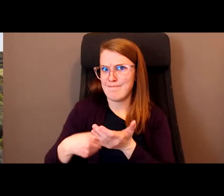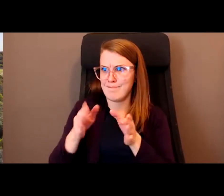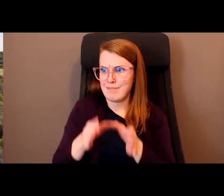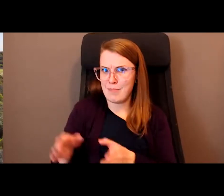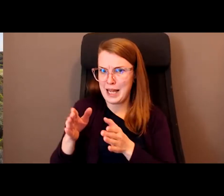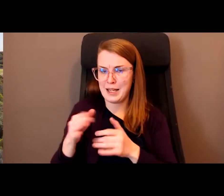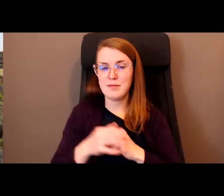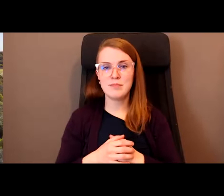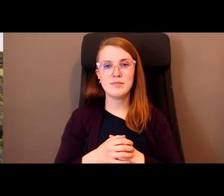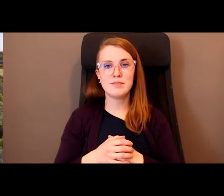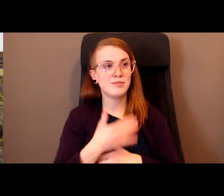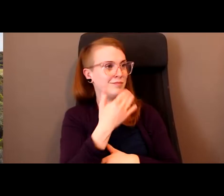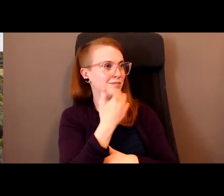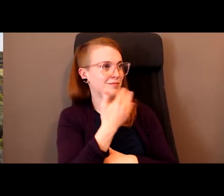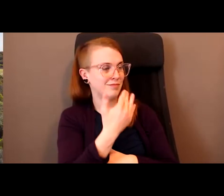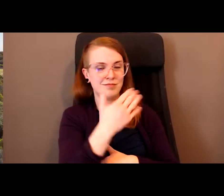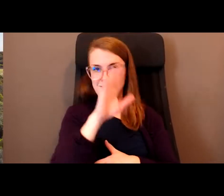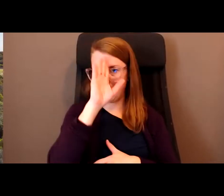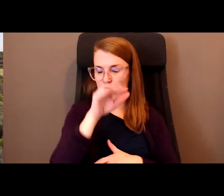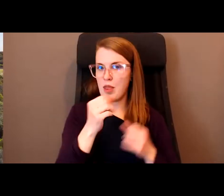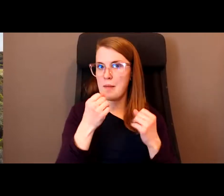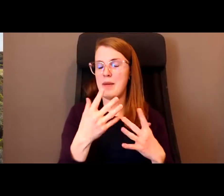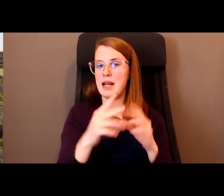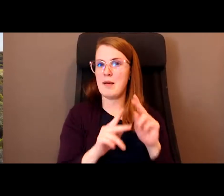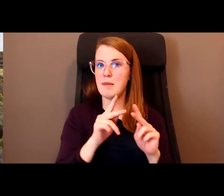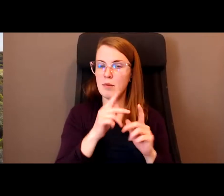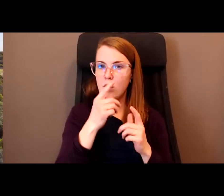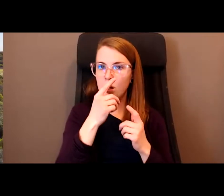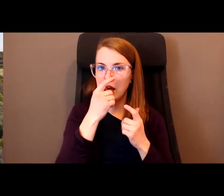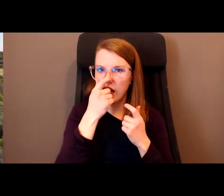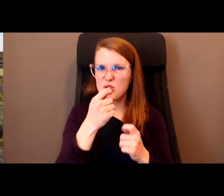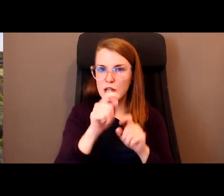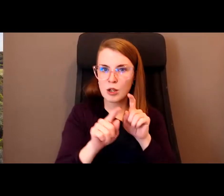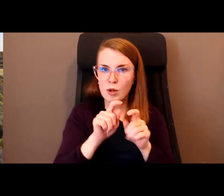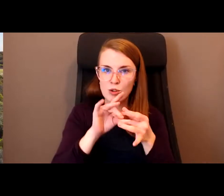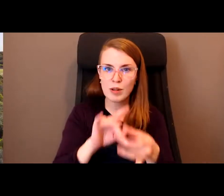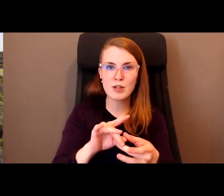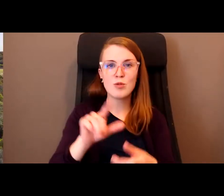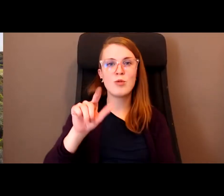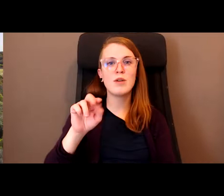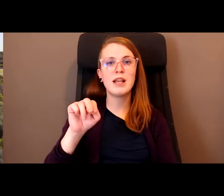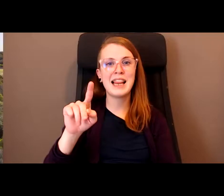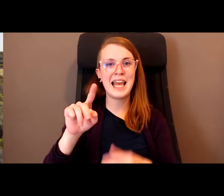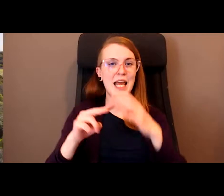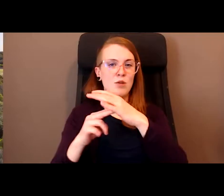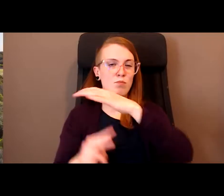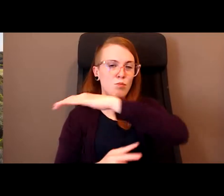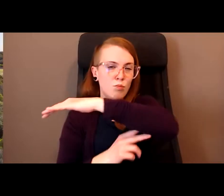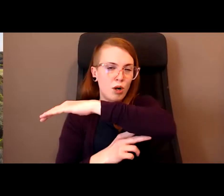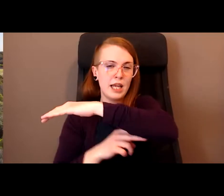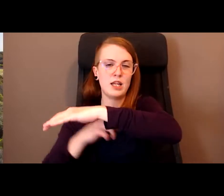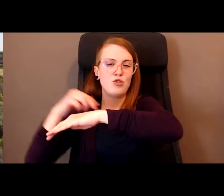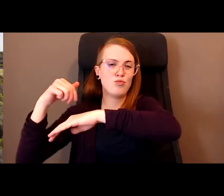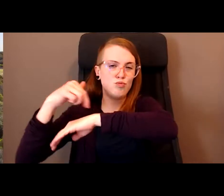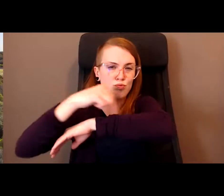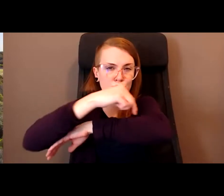Thanks, Claire. I know there was lots of interest in the questions around the land bridges and bridges and